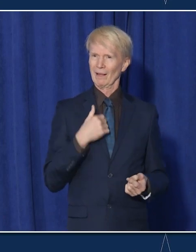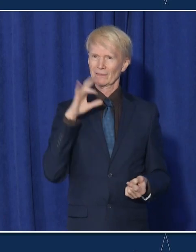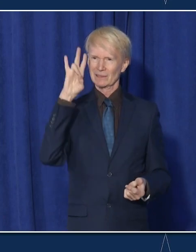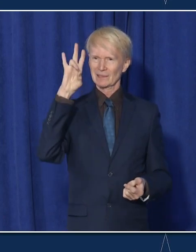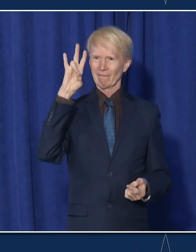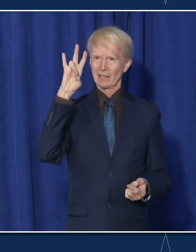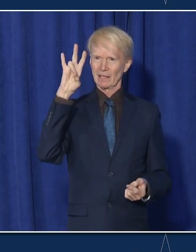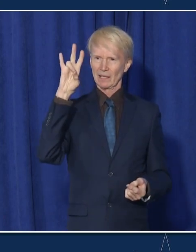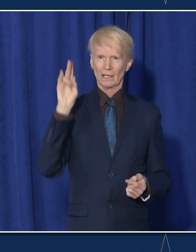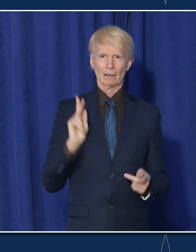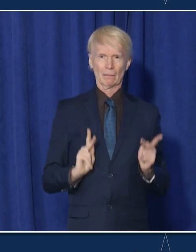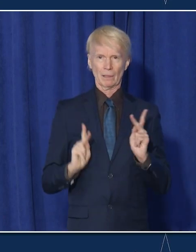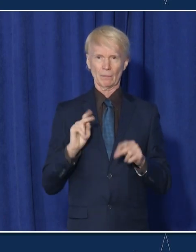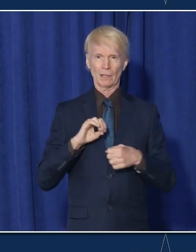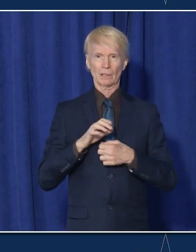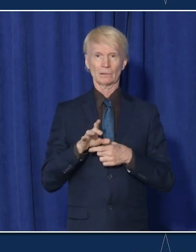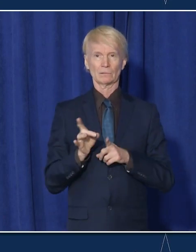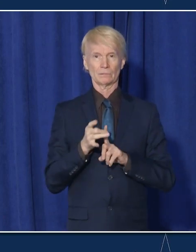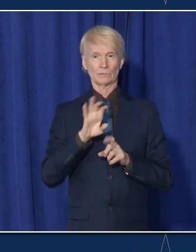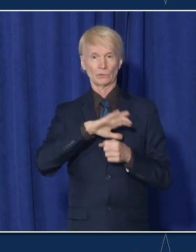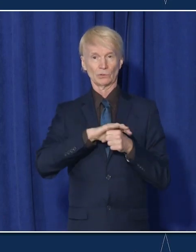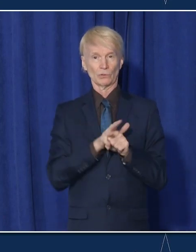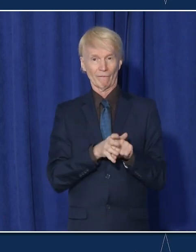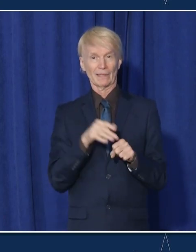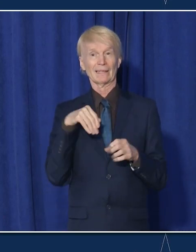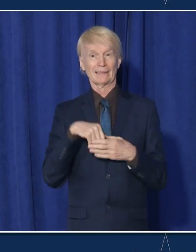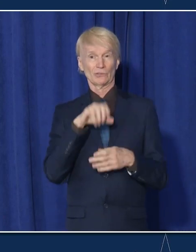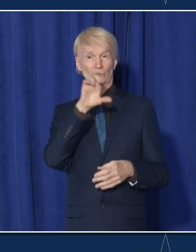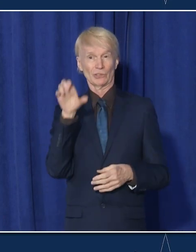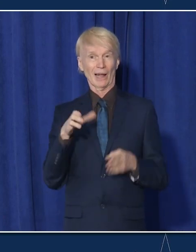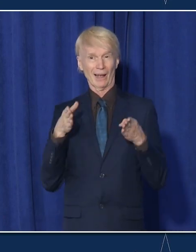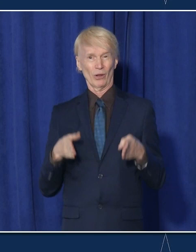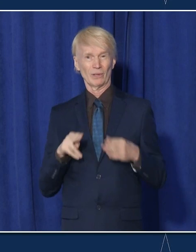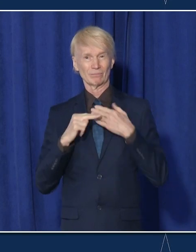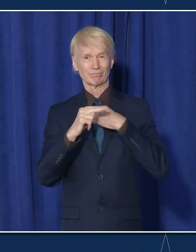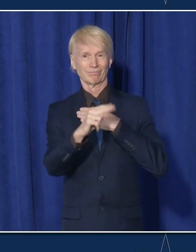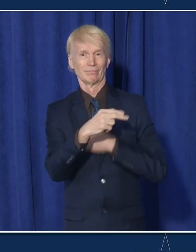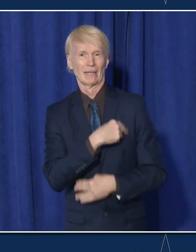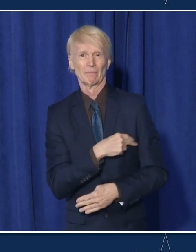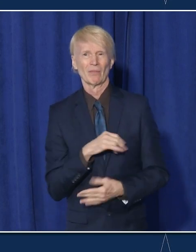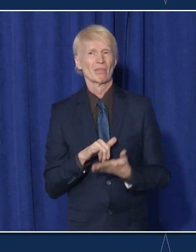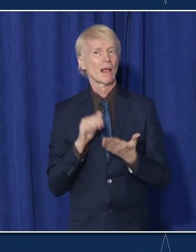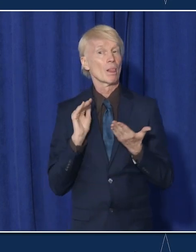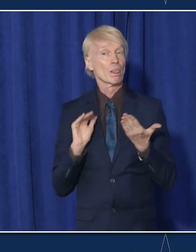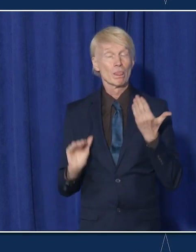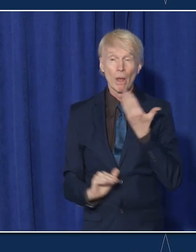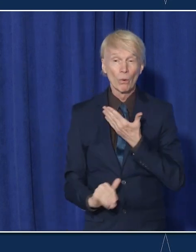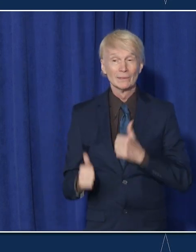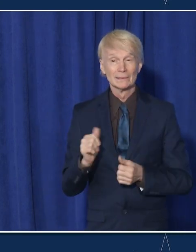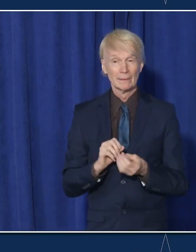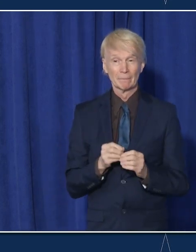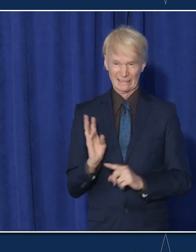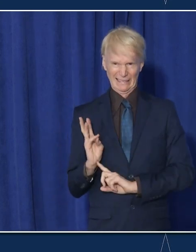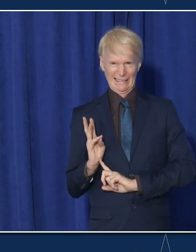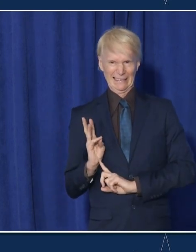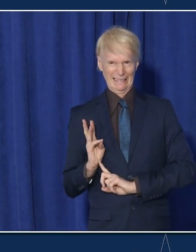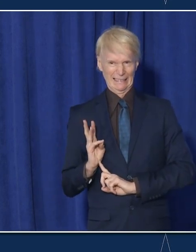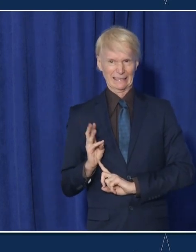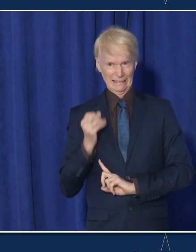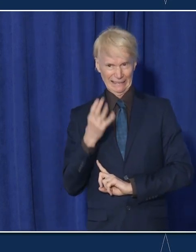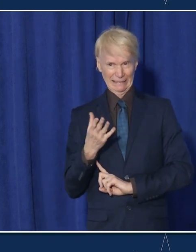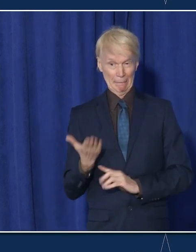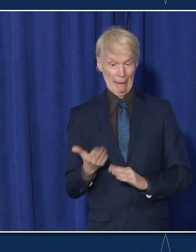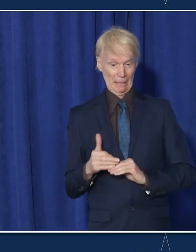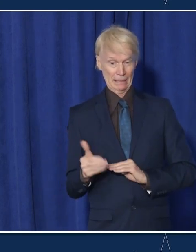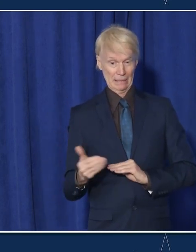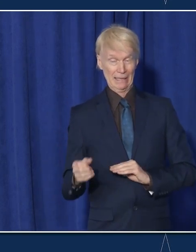Chicagoans being hospitalized with COVID each day. The lowest we've ever seen was 6. So we may still hit it in the next